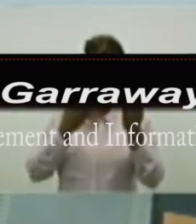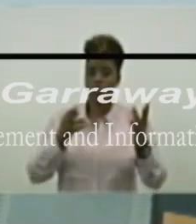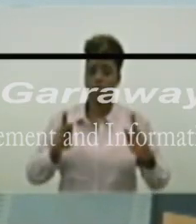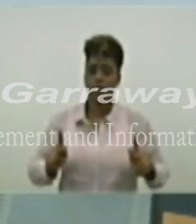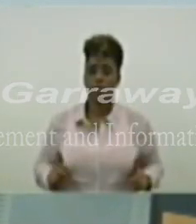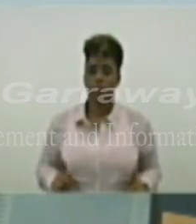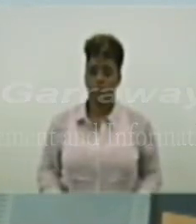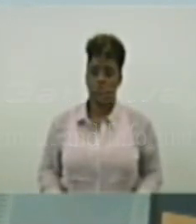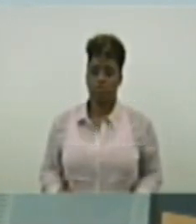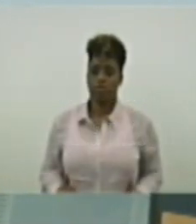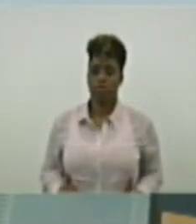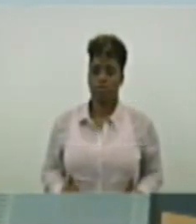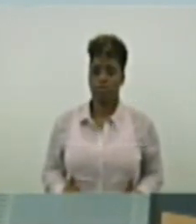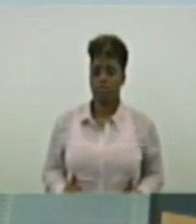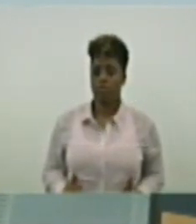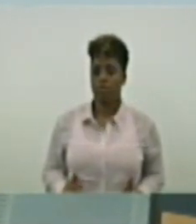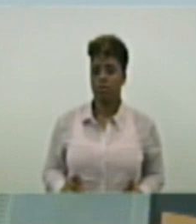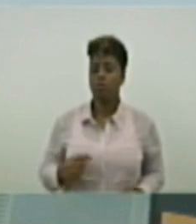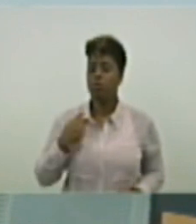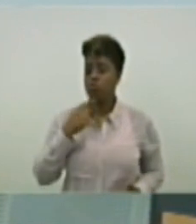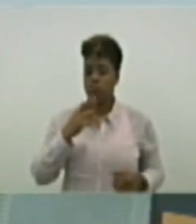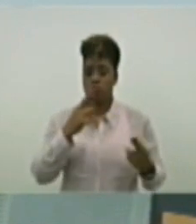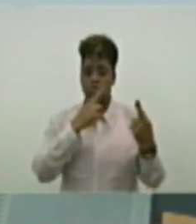for as it were